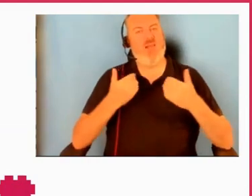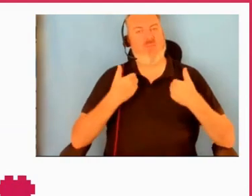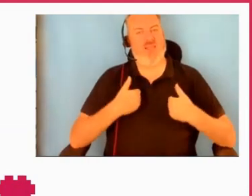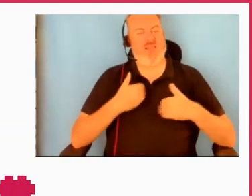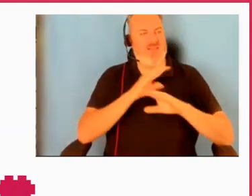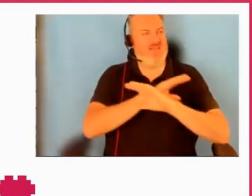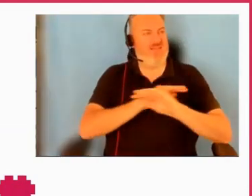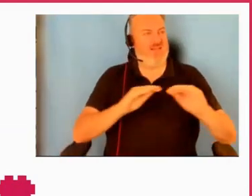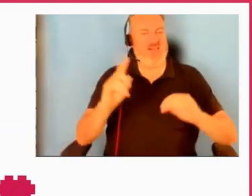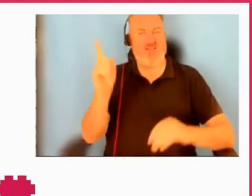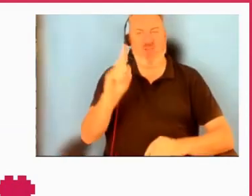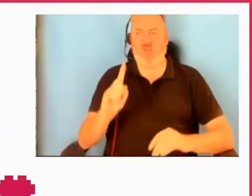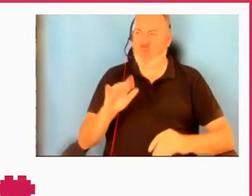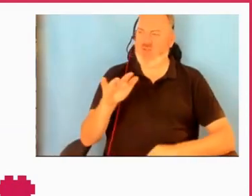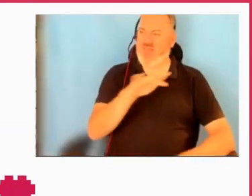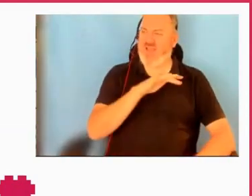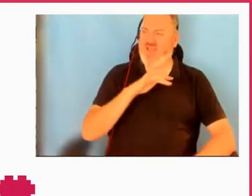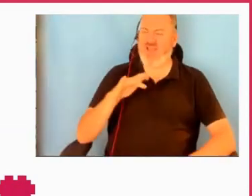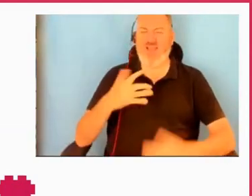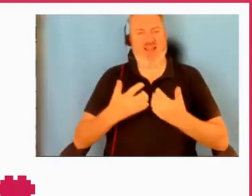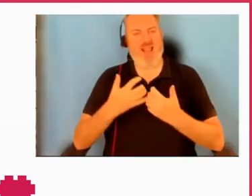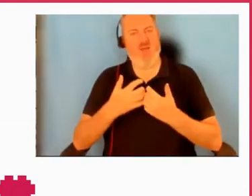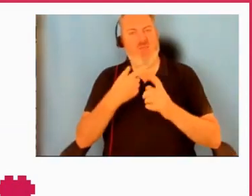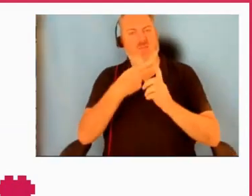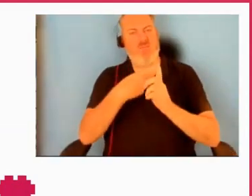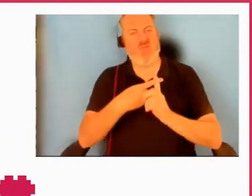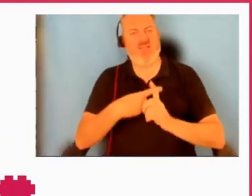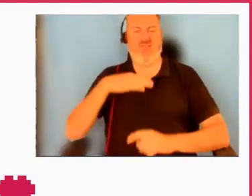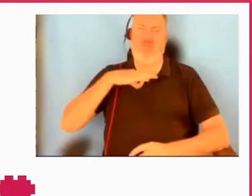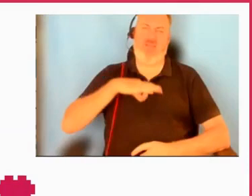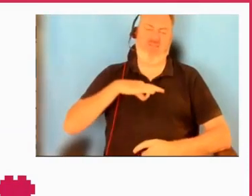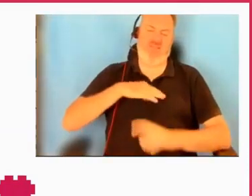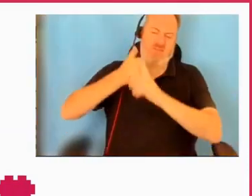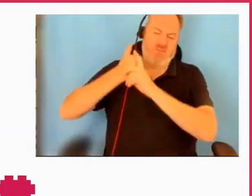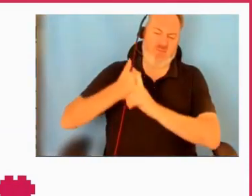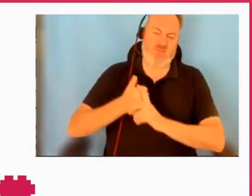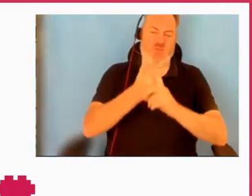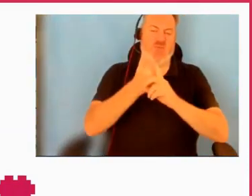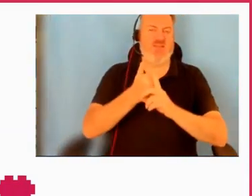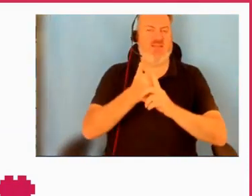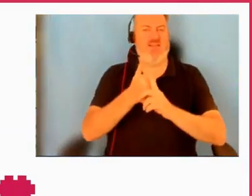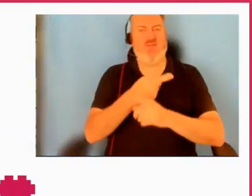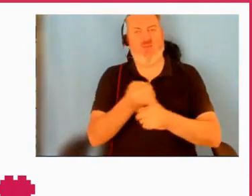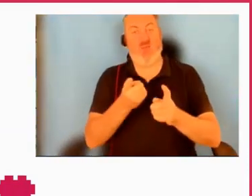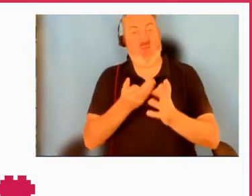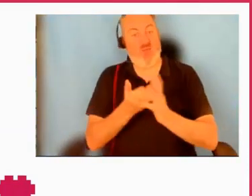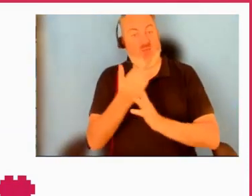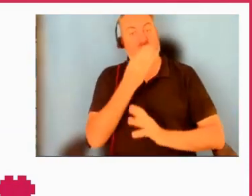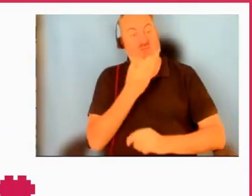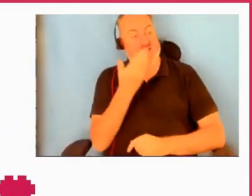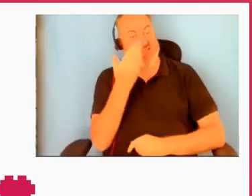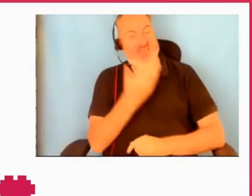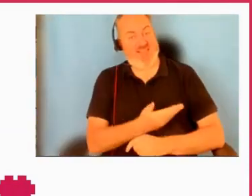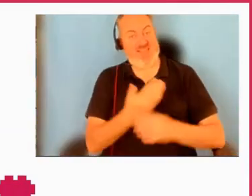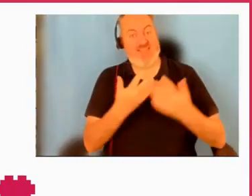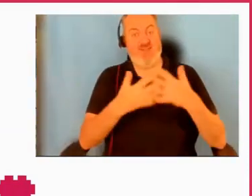there and how to use it, and also some of the benefits as well that this can bring. And the reason I'm telling you this today is that the training